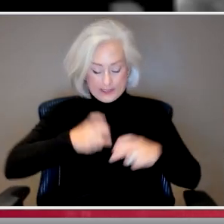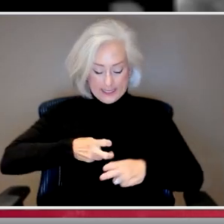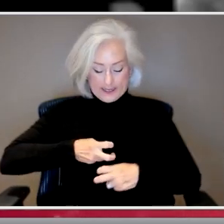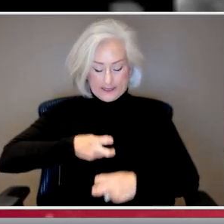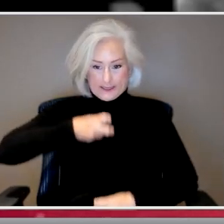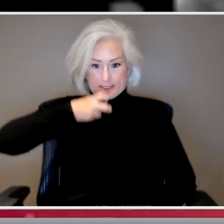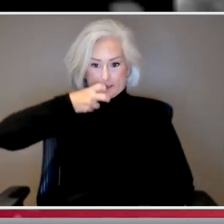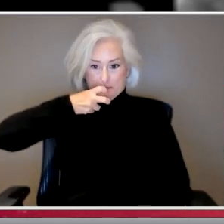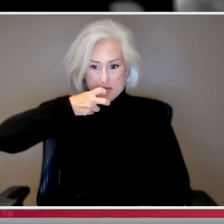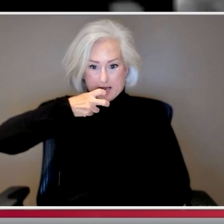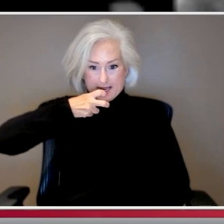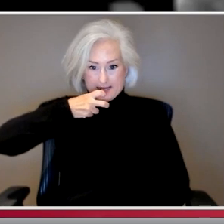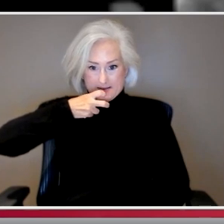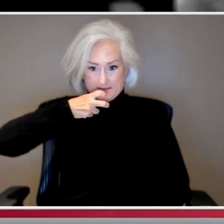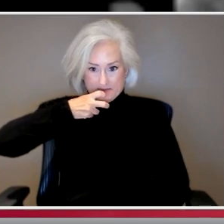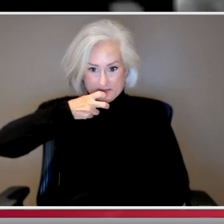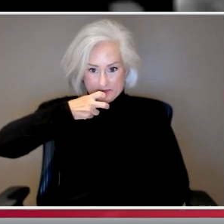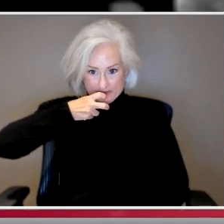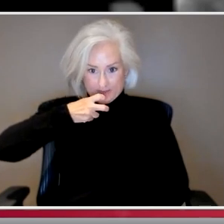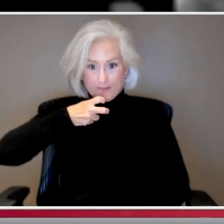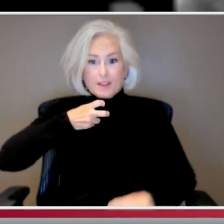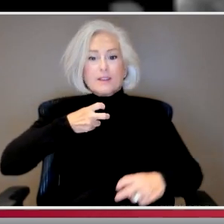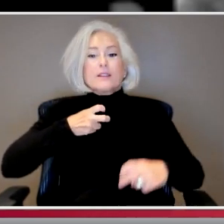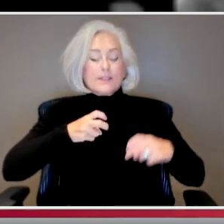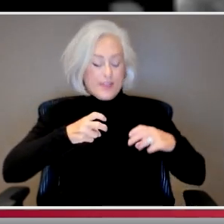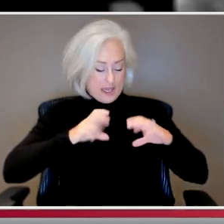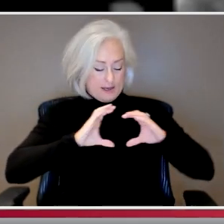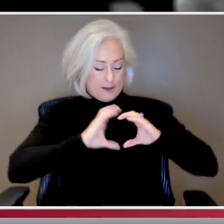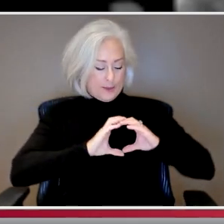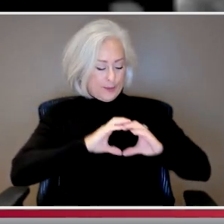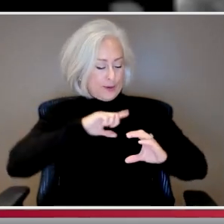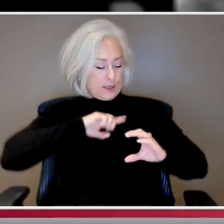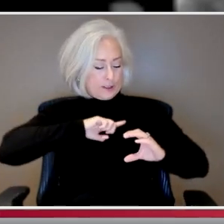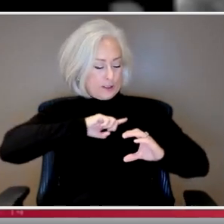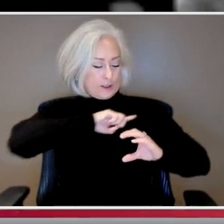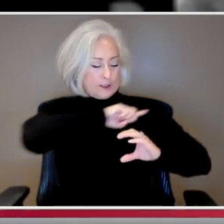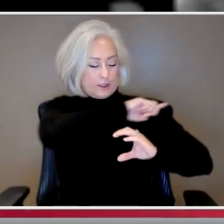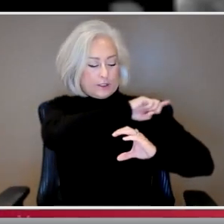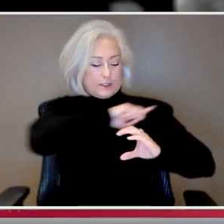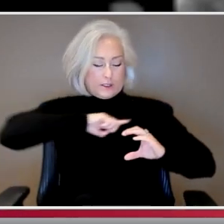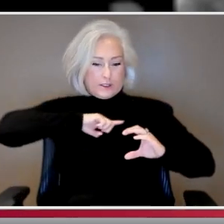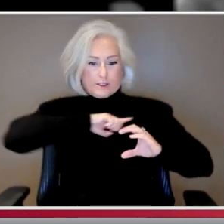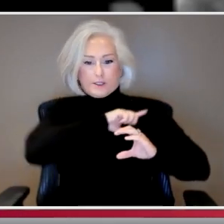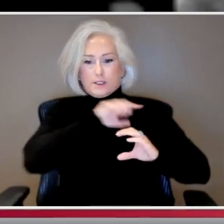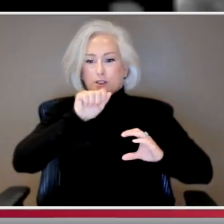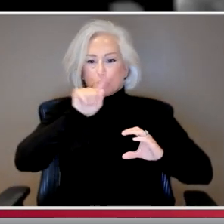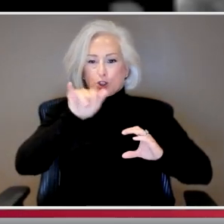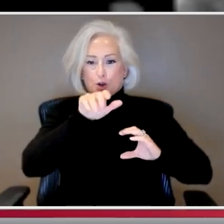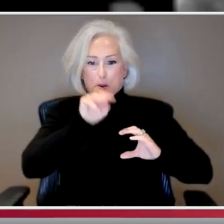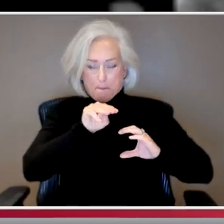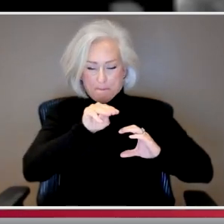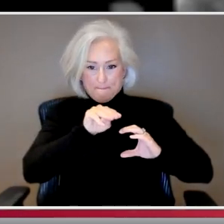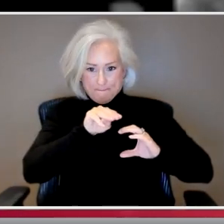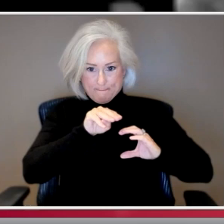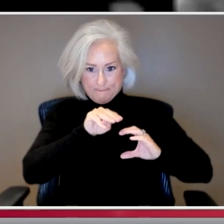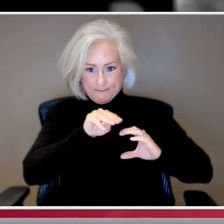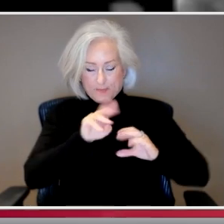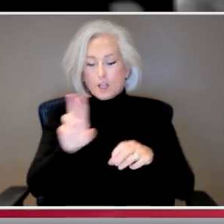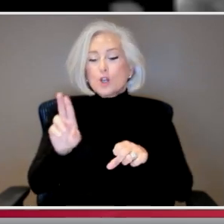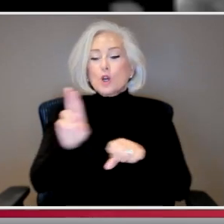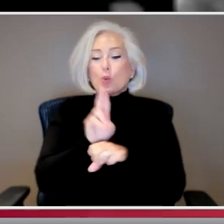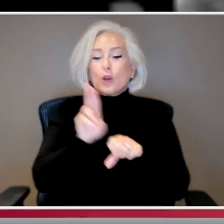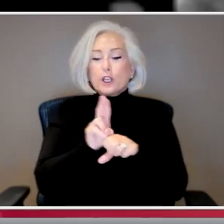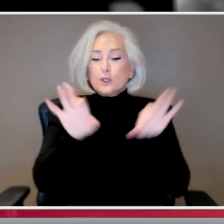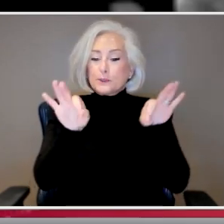see her sternum in the front. And then we use contrast to light up blood vessels, so that lighter gray